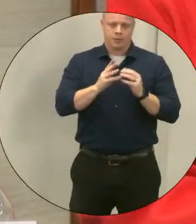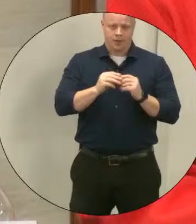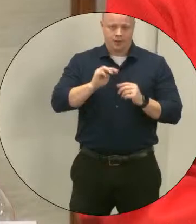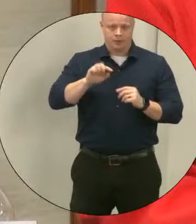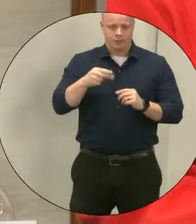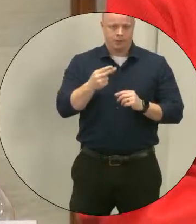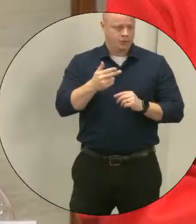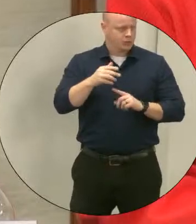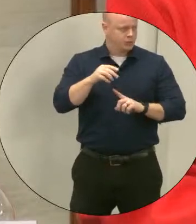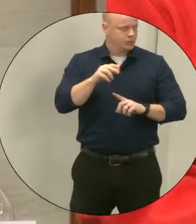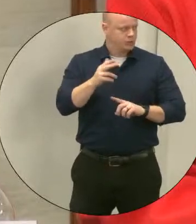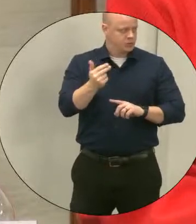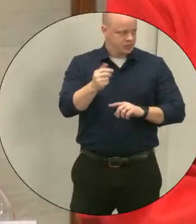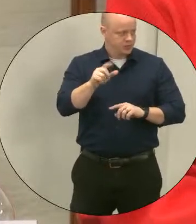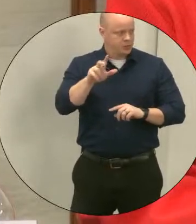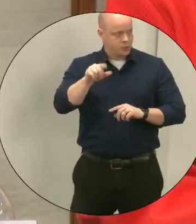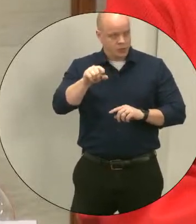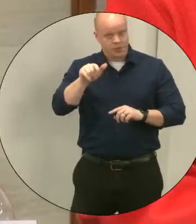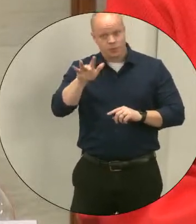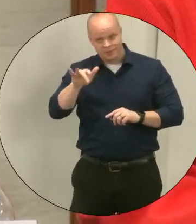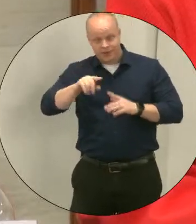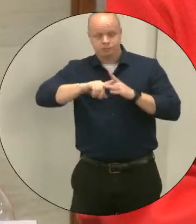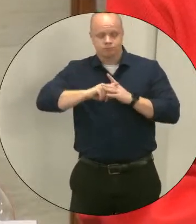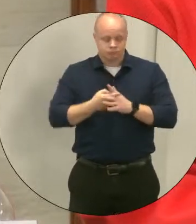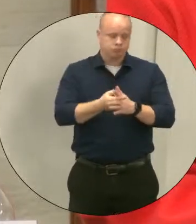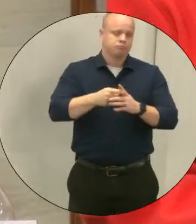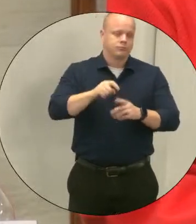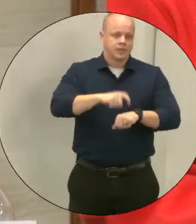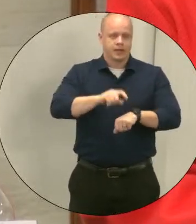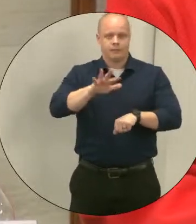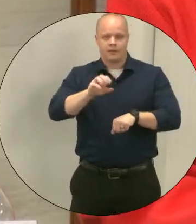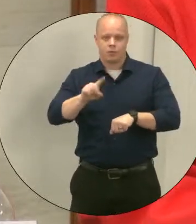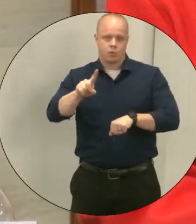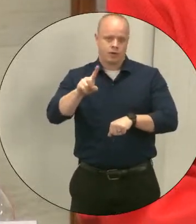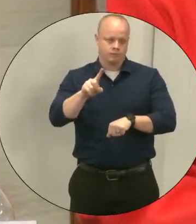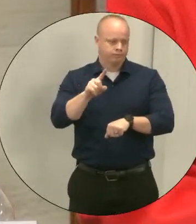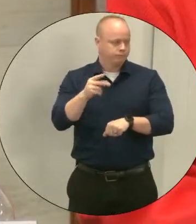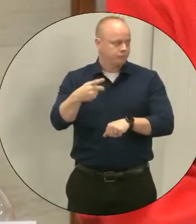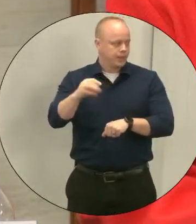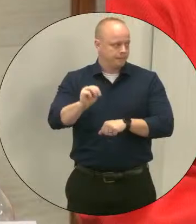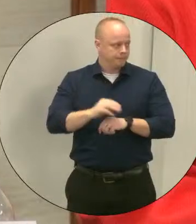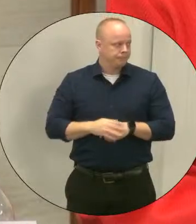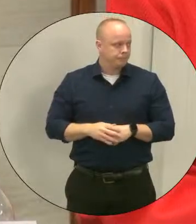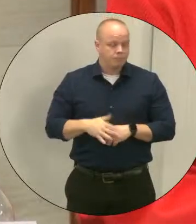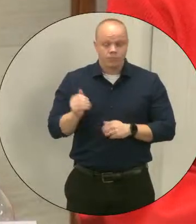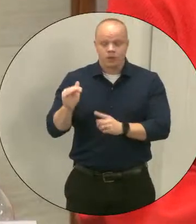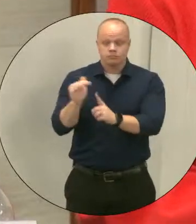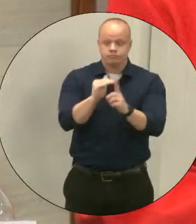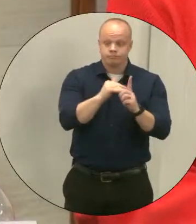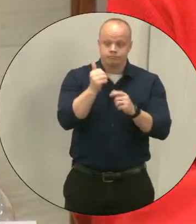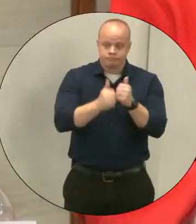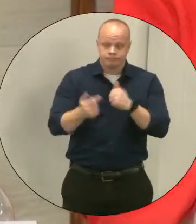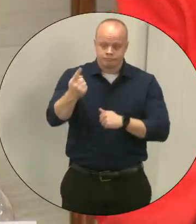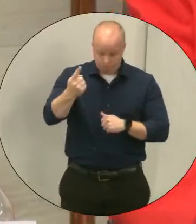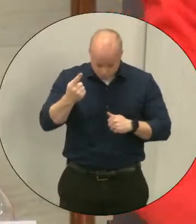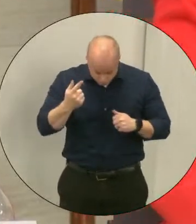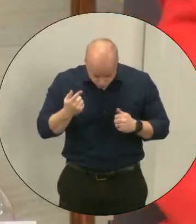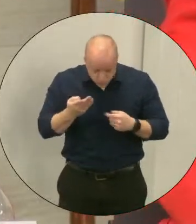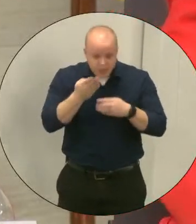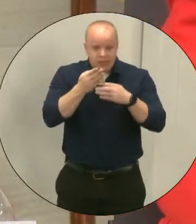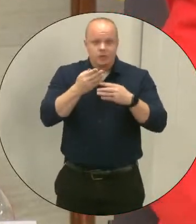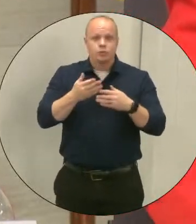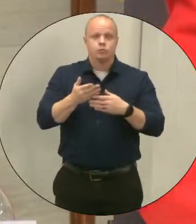order. The time is 5:01 p.m. I would like to remind everyone to silence your